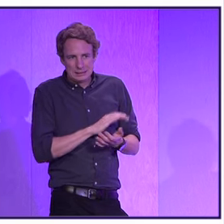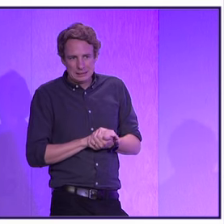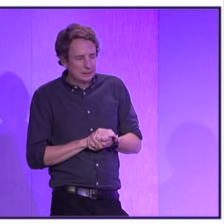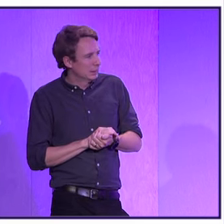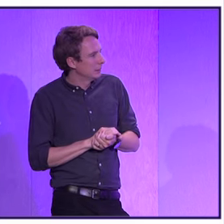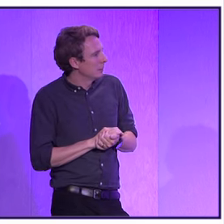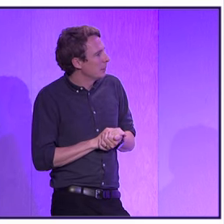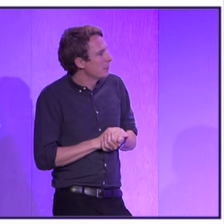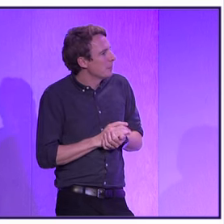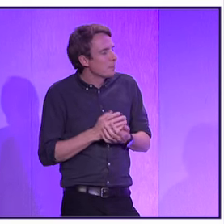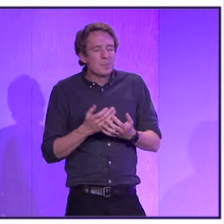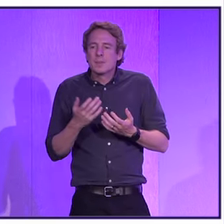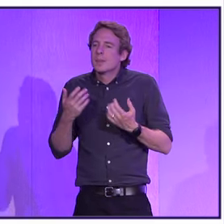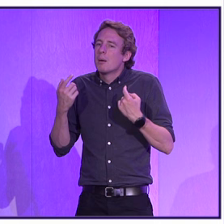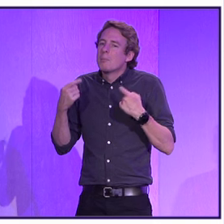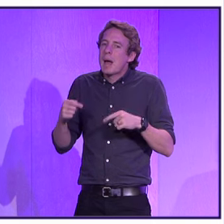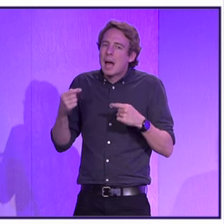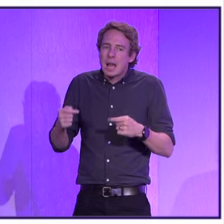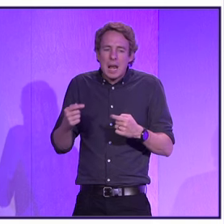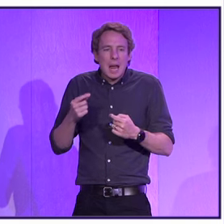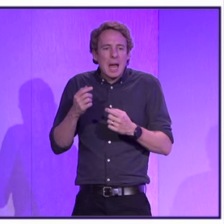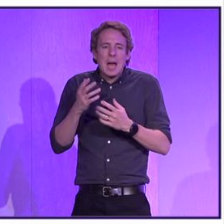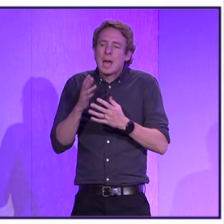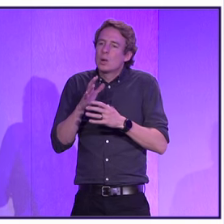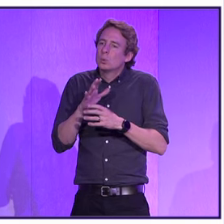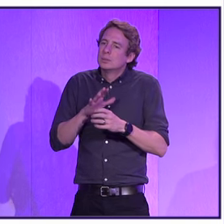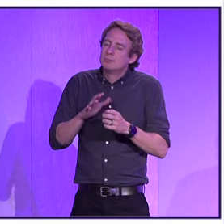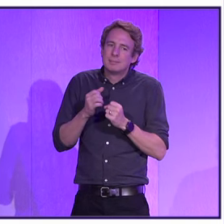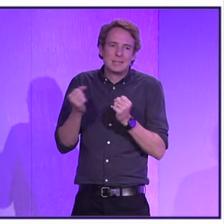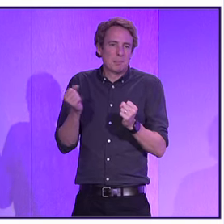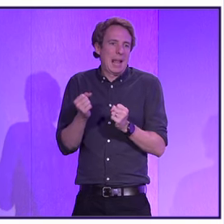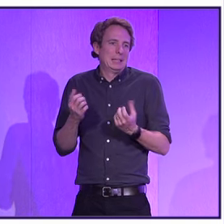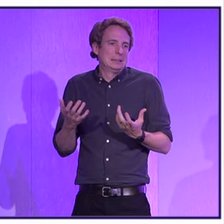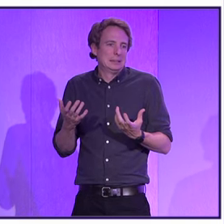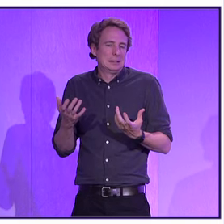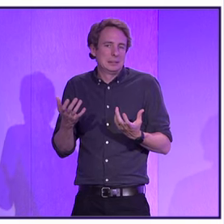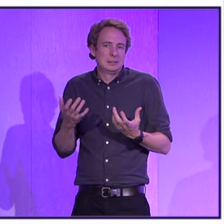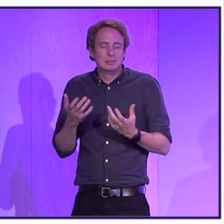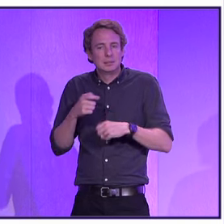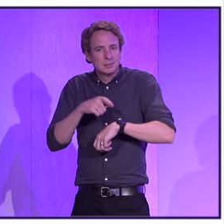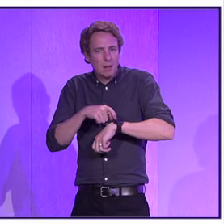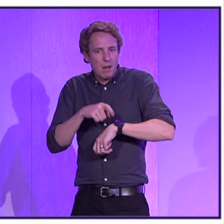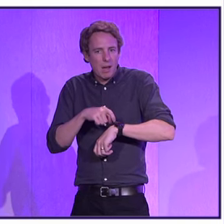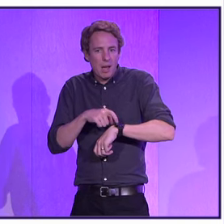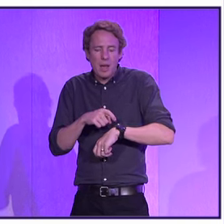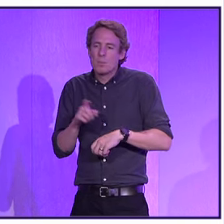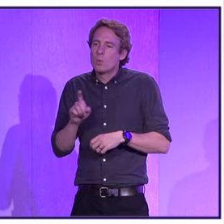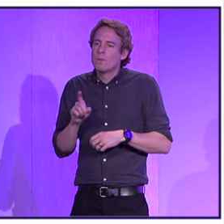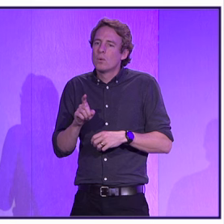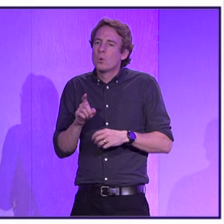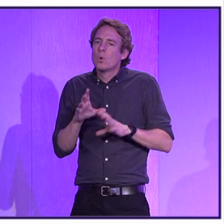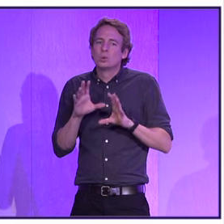But the idea of just allowing spaces in your day to actually just